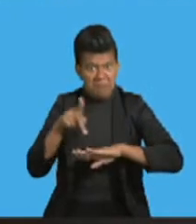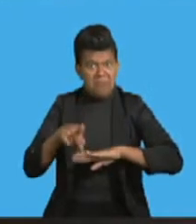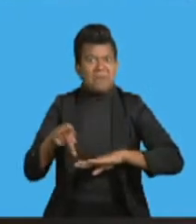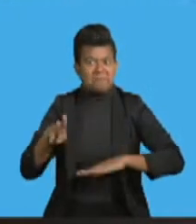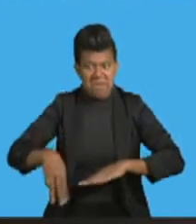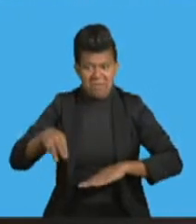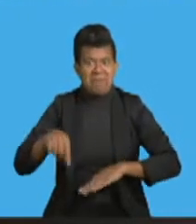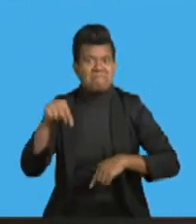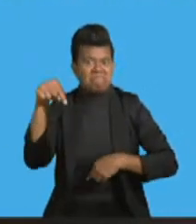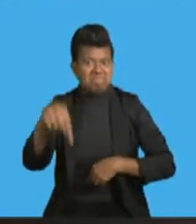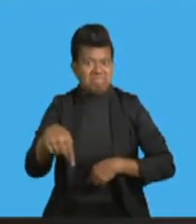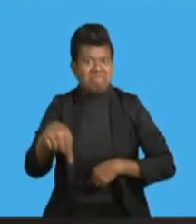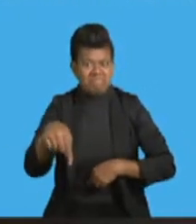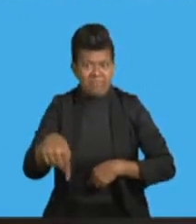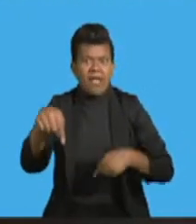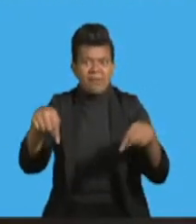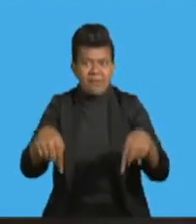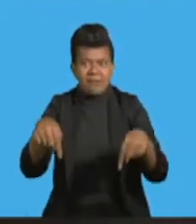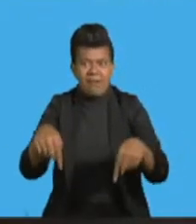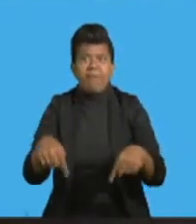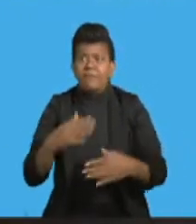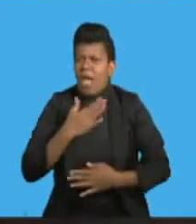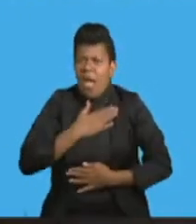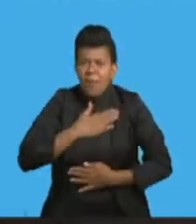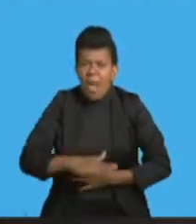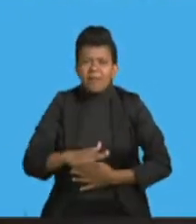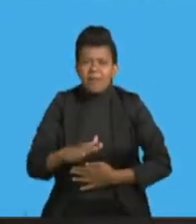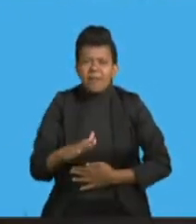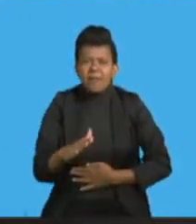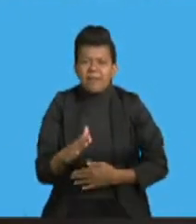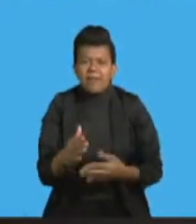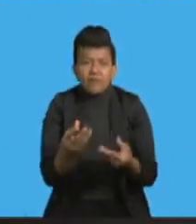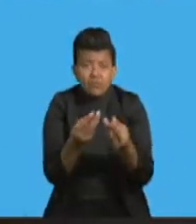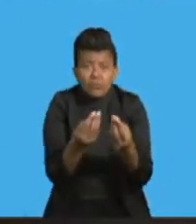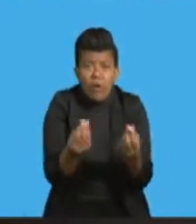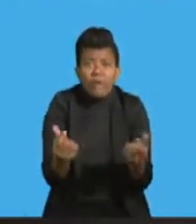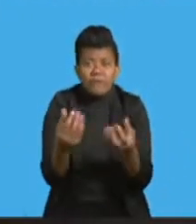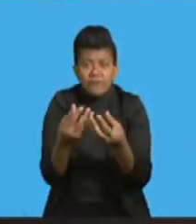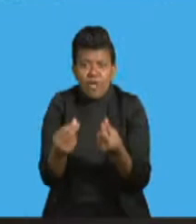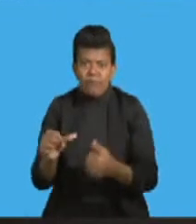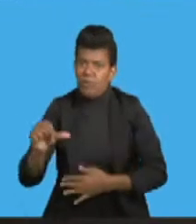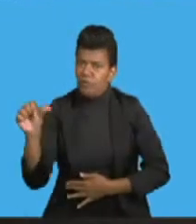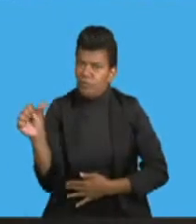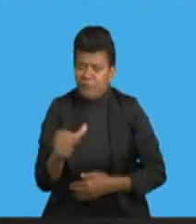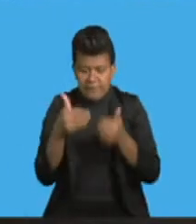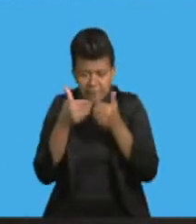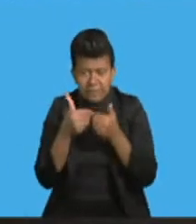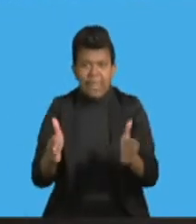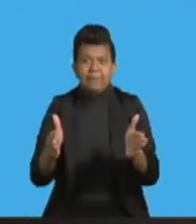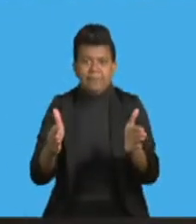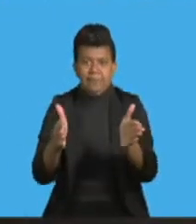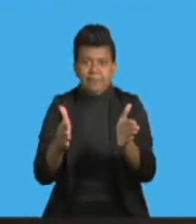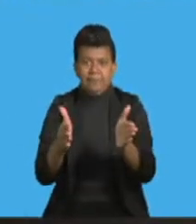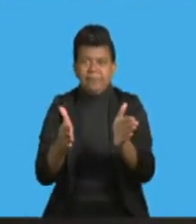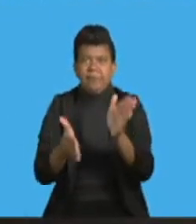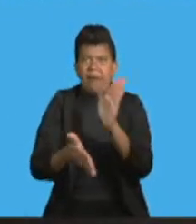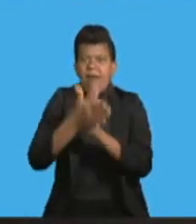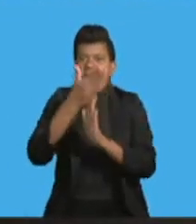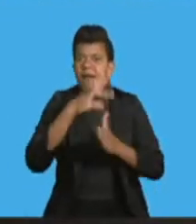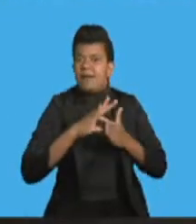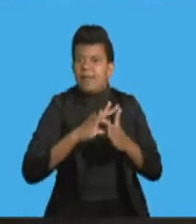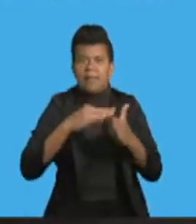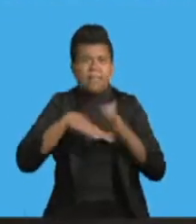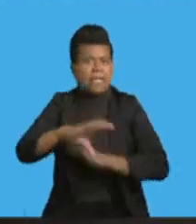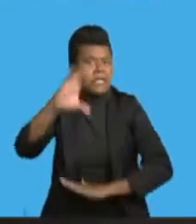are to battle this, it has to start at the highest echelons of leadership in this country. And it's a